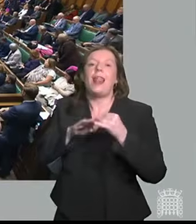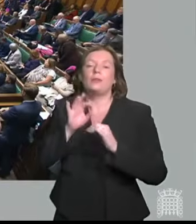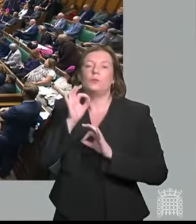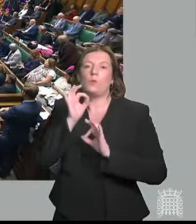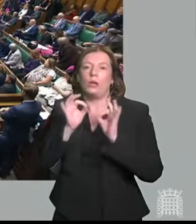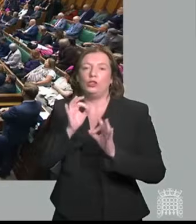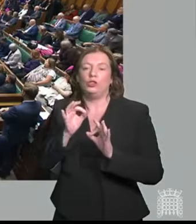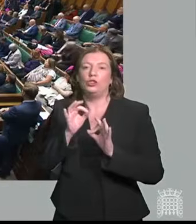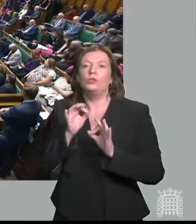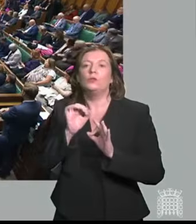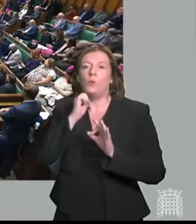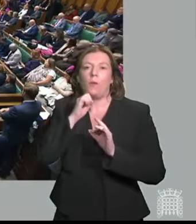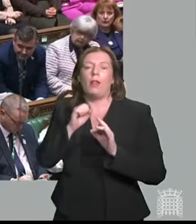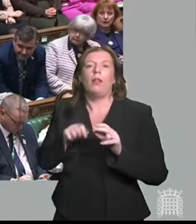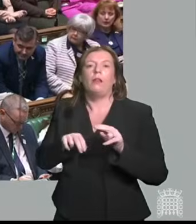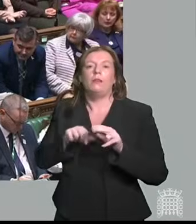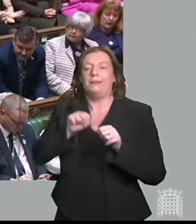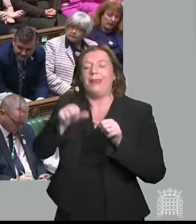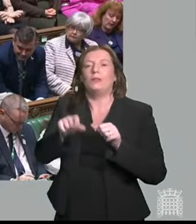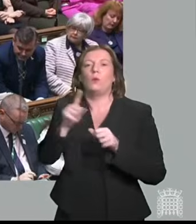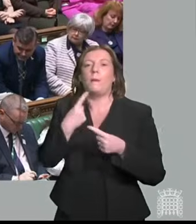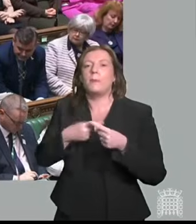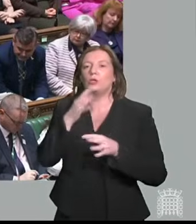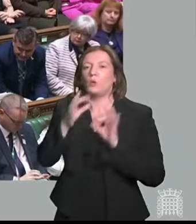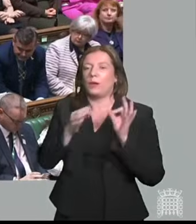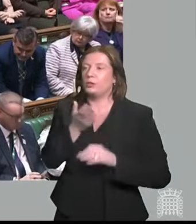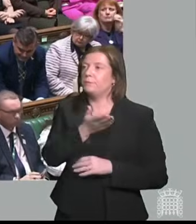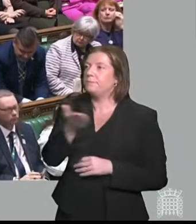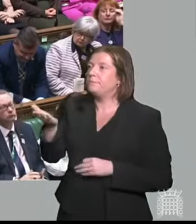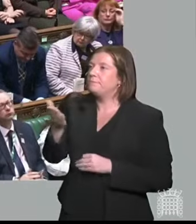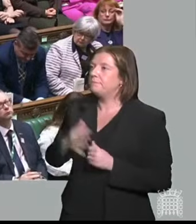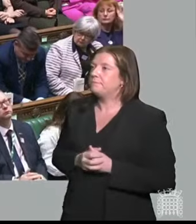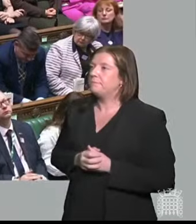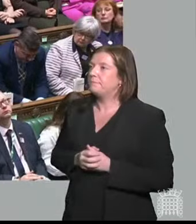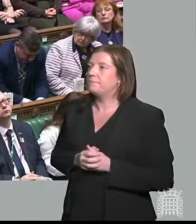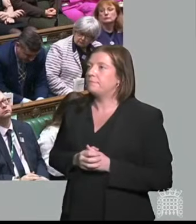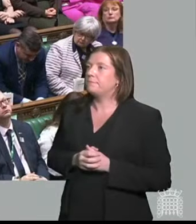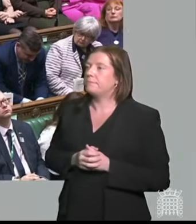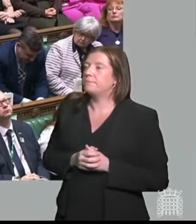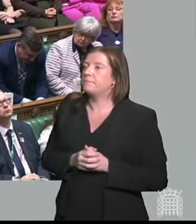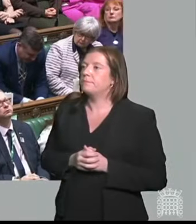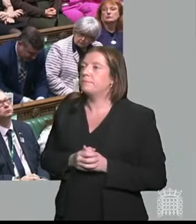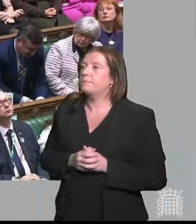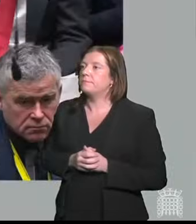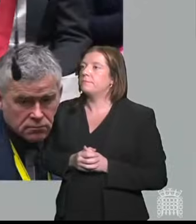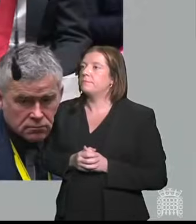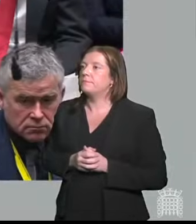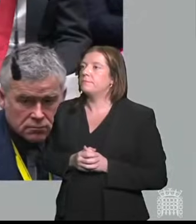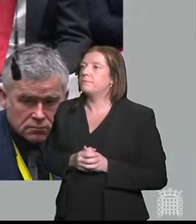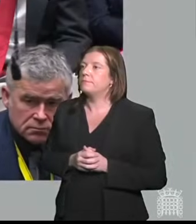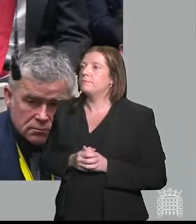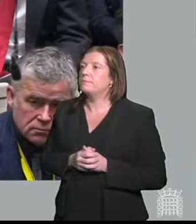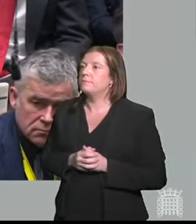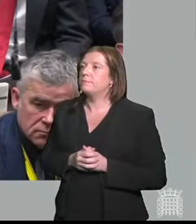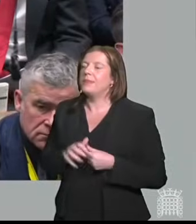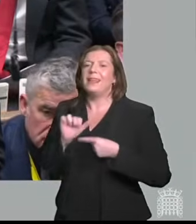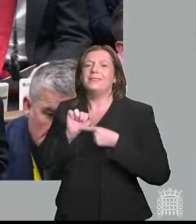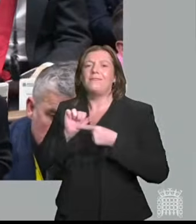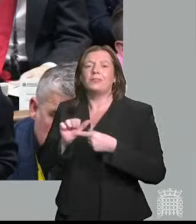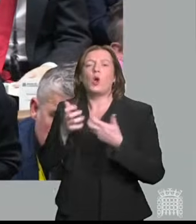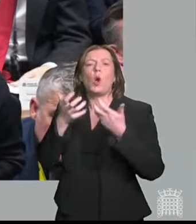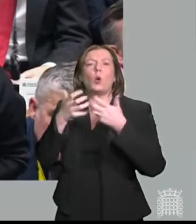the urgent question. Patricia Gibson. Thank you, Mr. Speaker. The industrial dispute at the Defence Equipment and